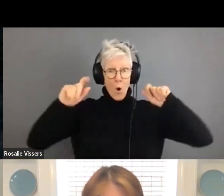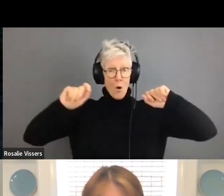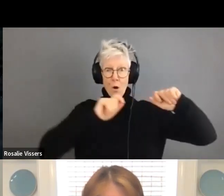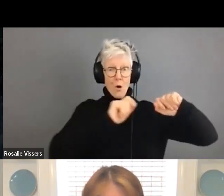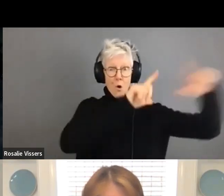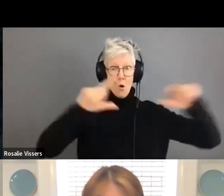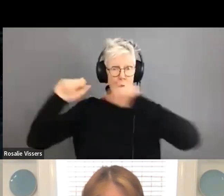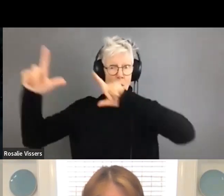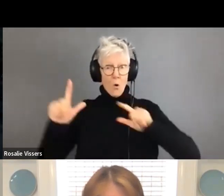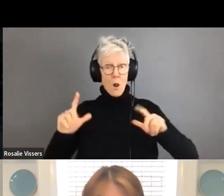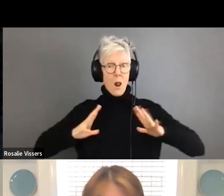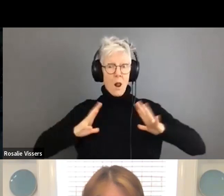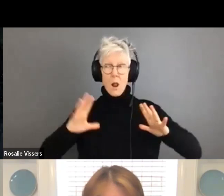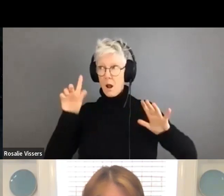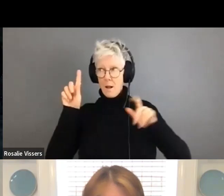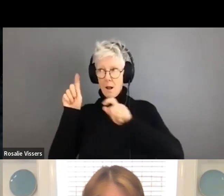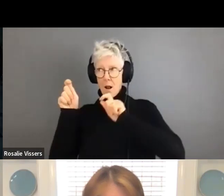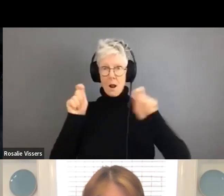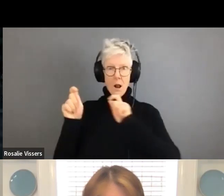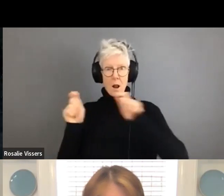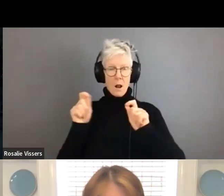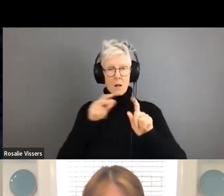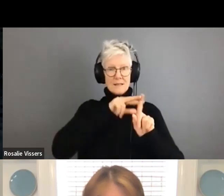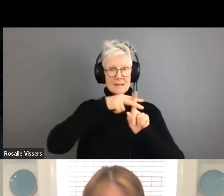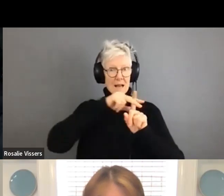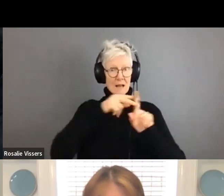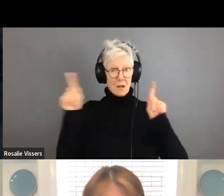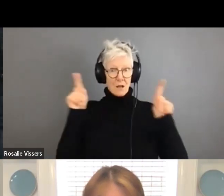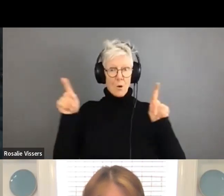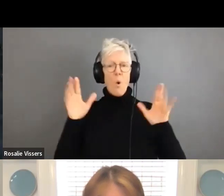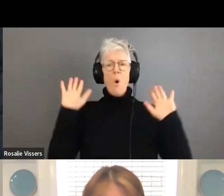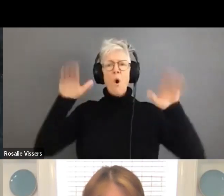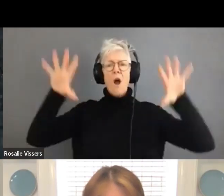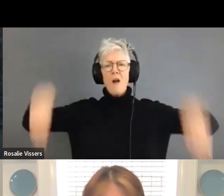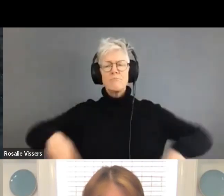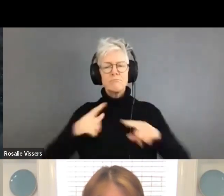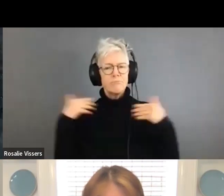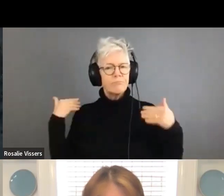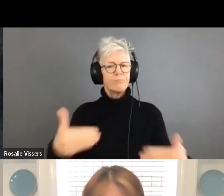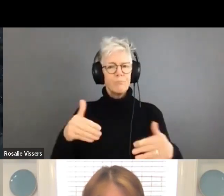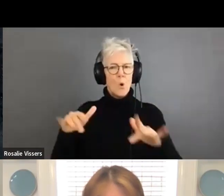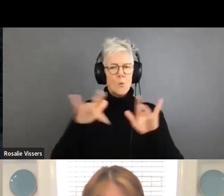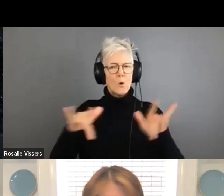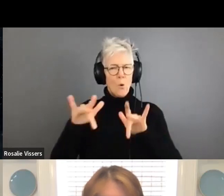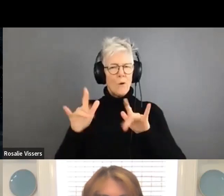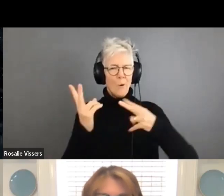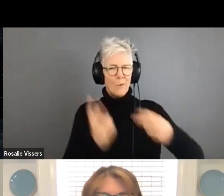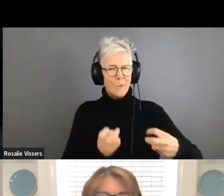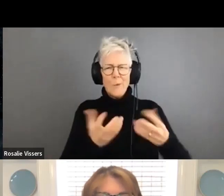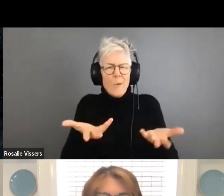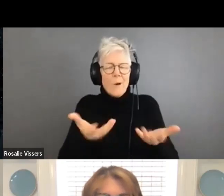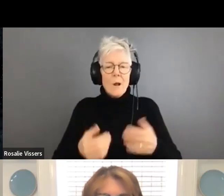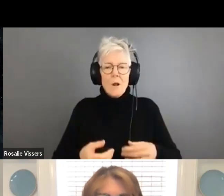do you shut the app down and just record it through the actual recording software? You have